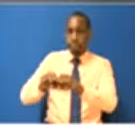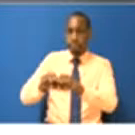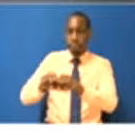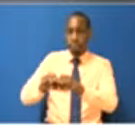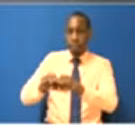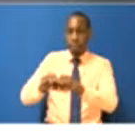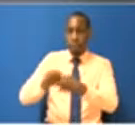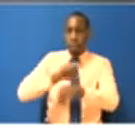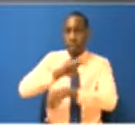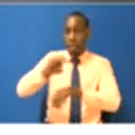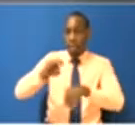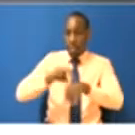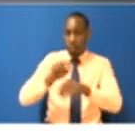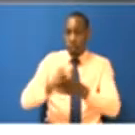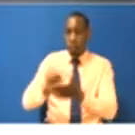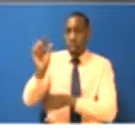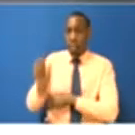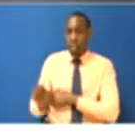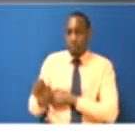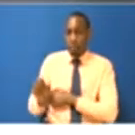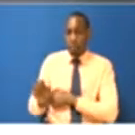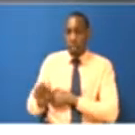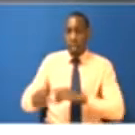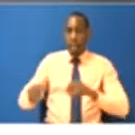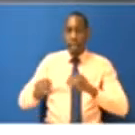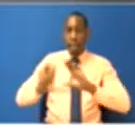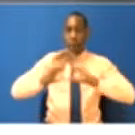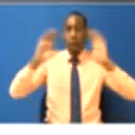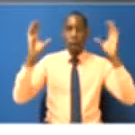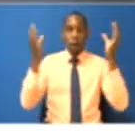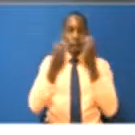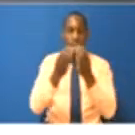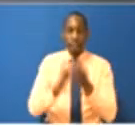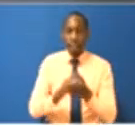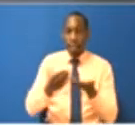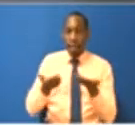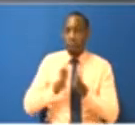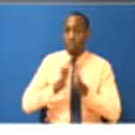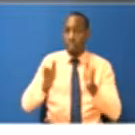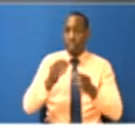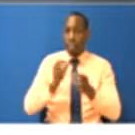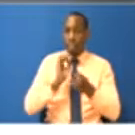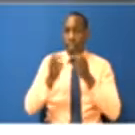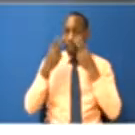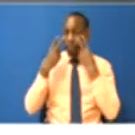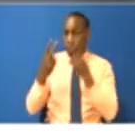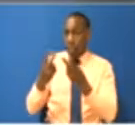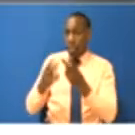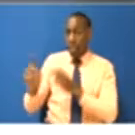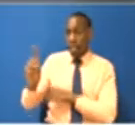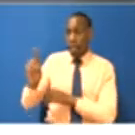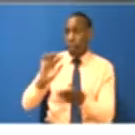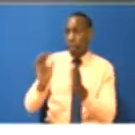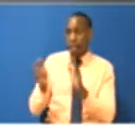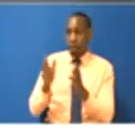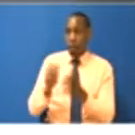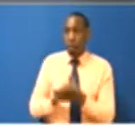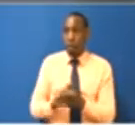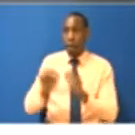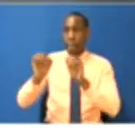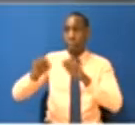in the nation in the region and in the globe so basically if you're looking at nairobi as a